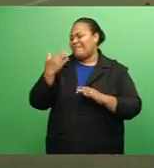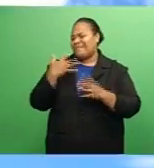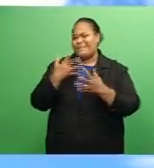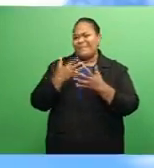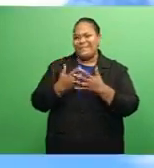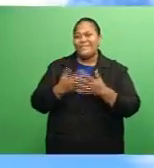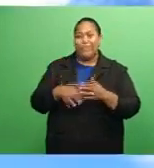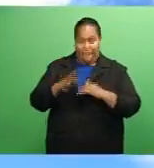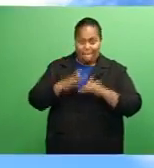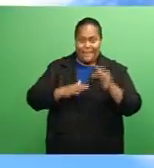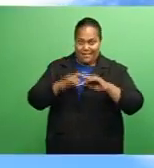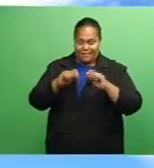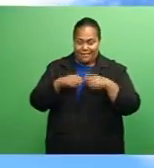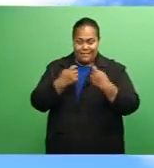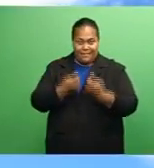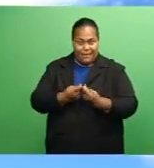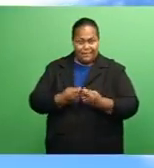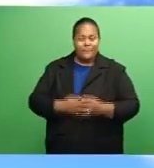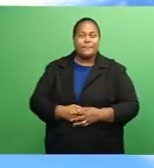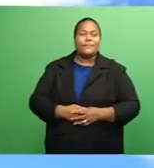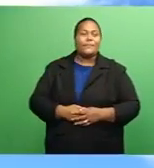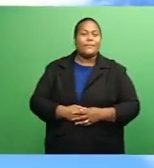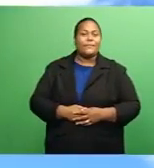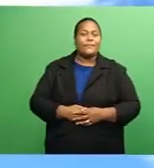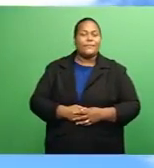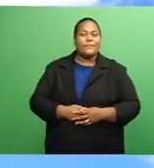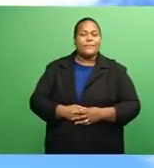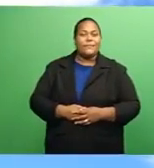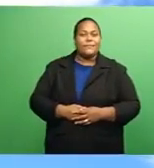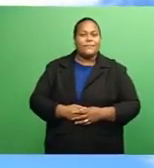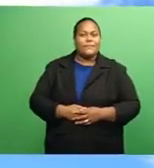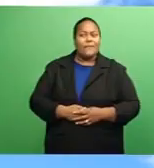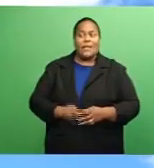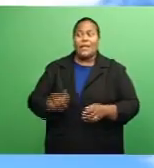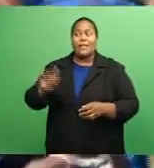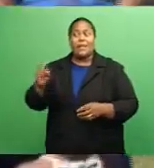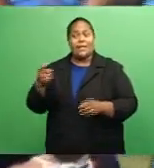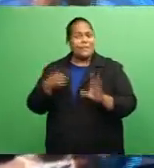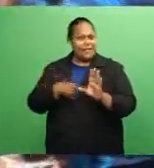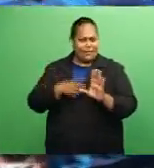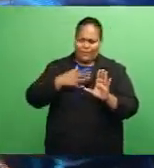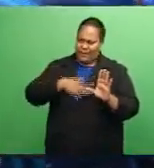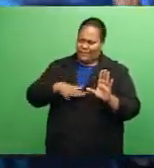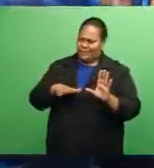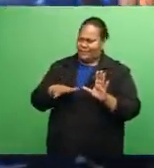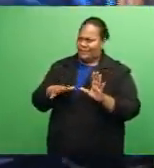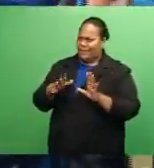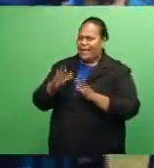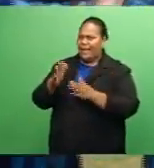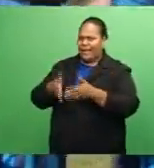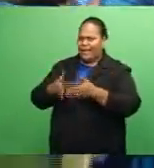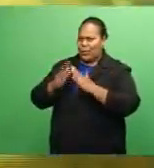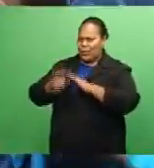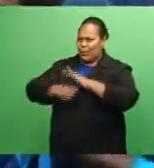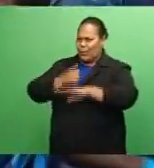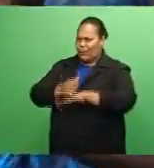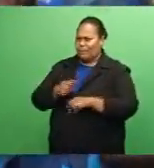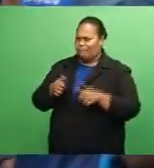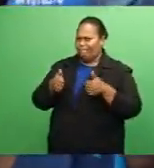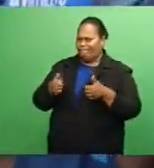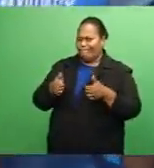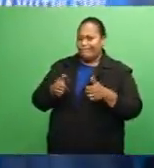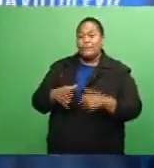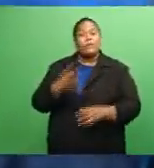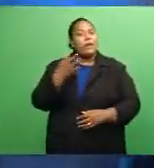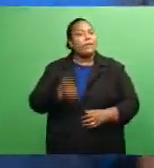up under 21, especially next year. We'll be looking forward to have one